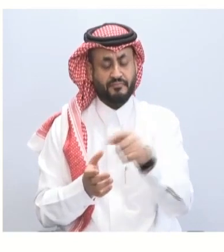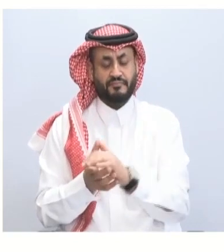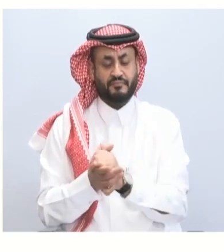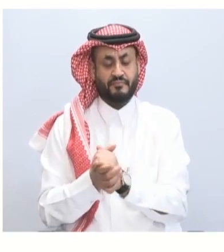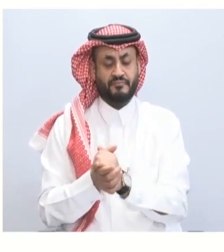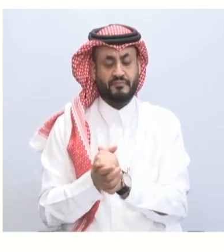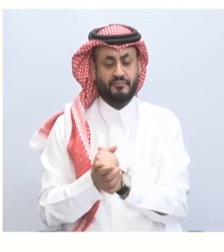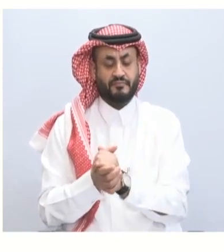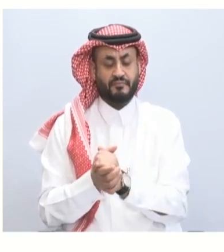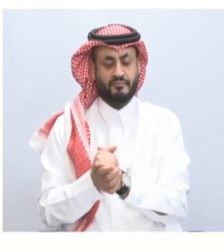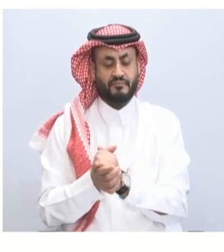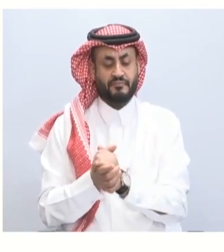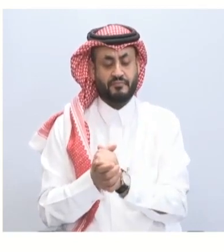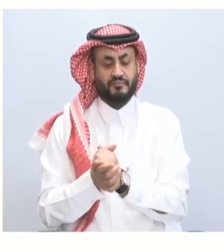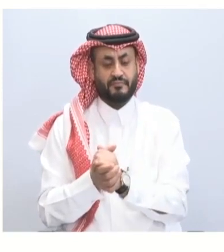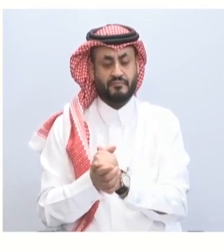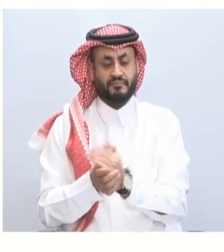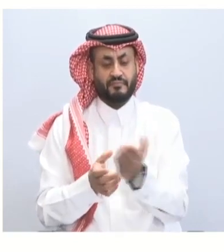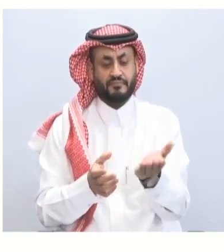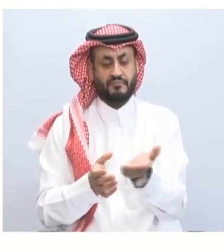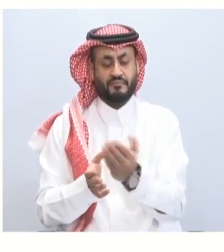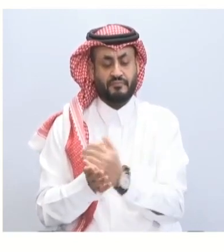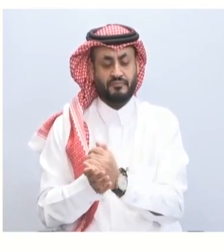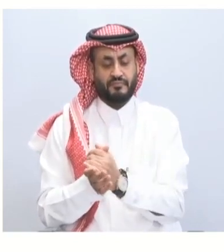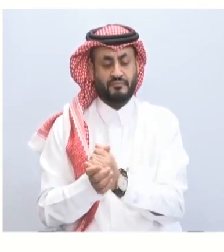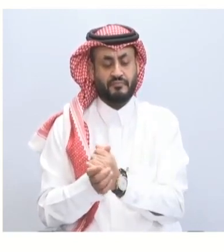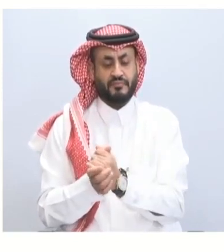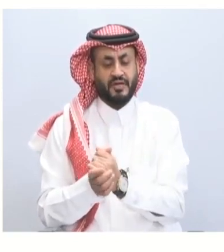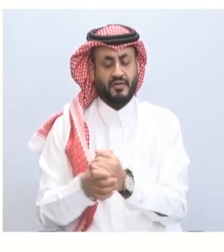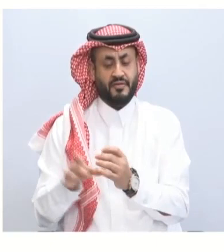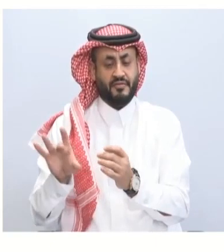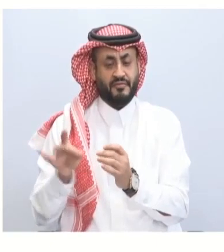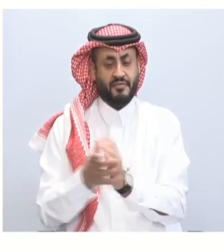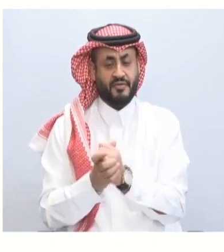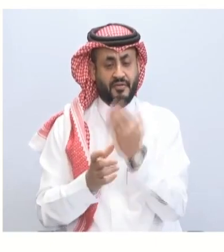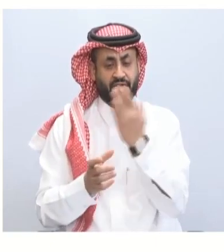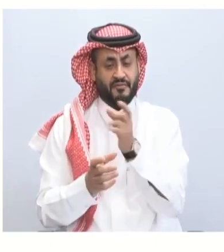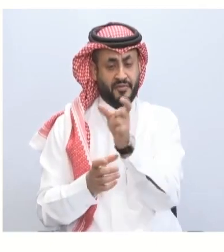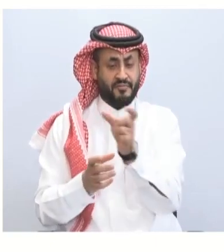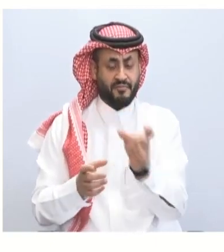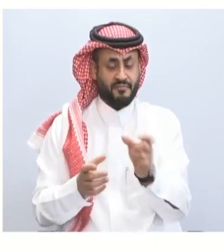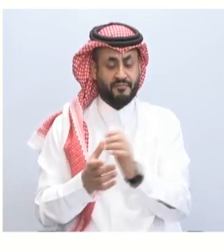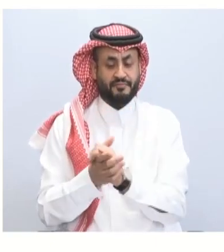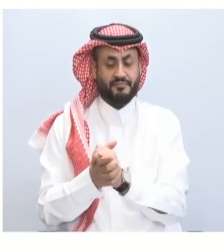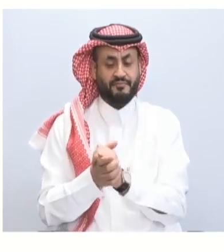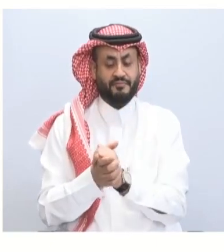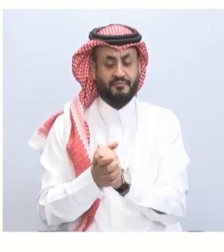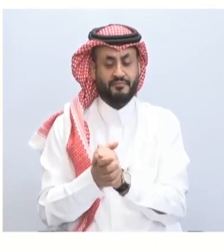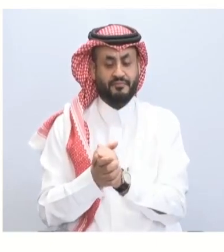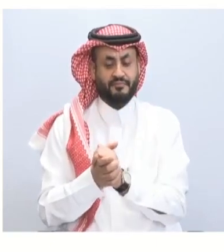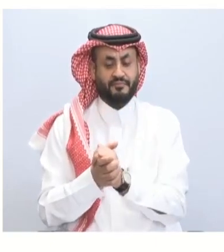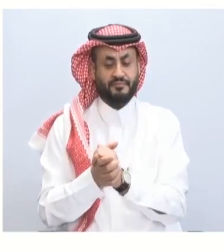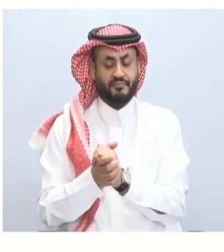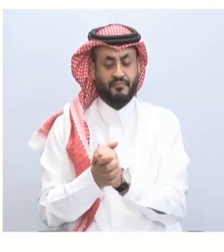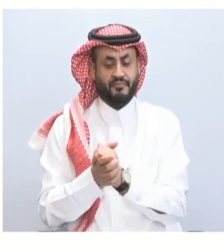texting. People used to think that computers were vastly overrated as a home